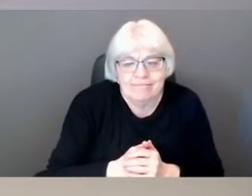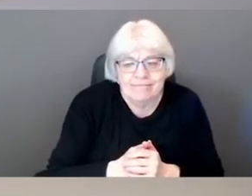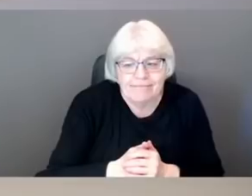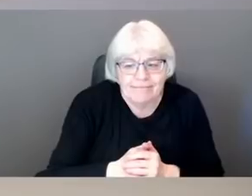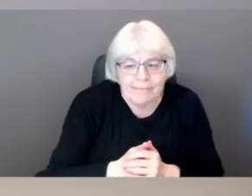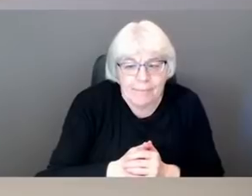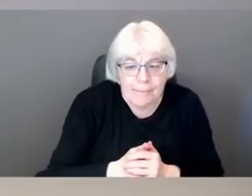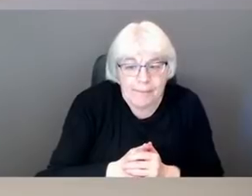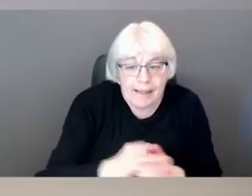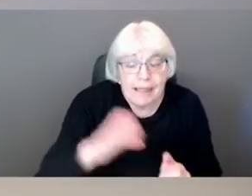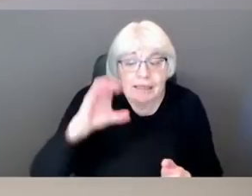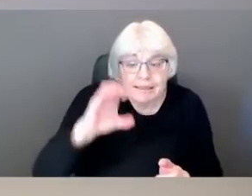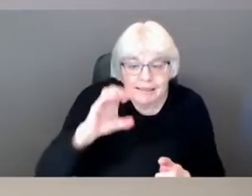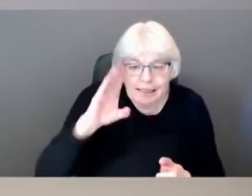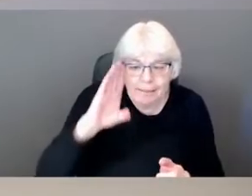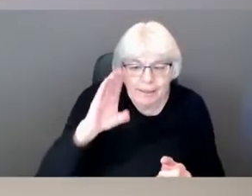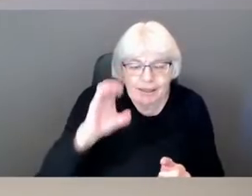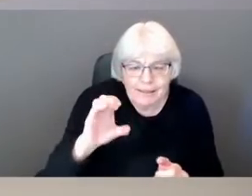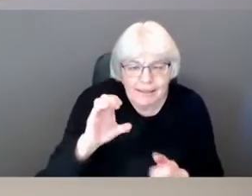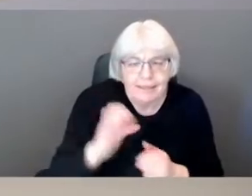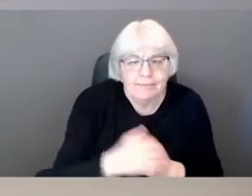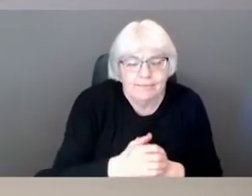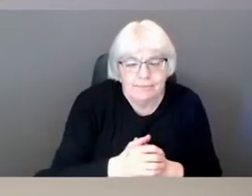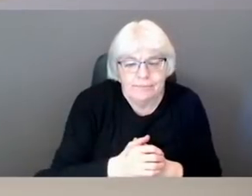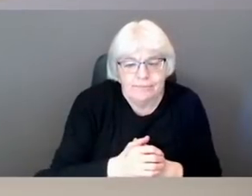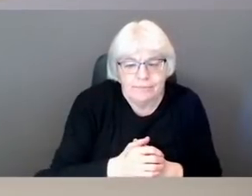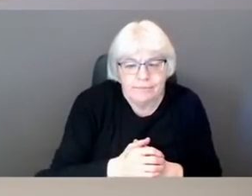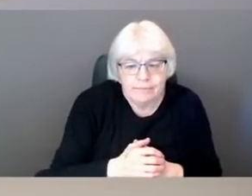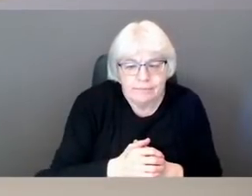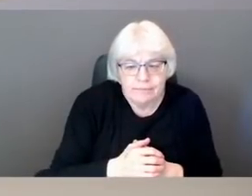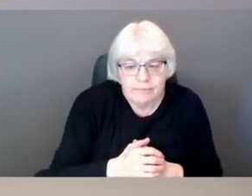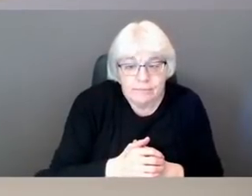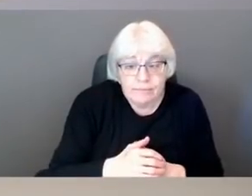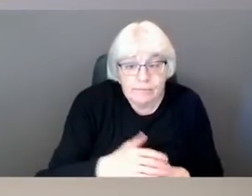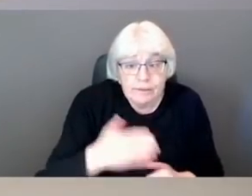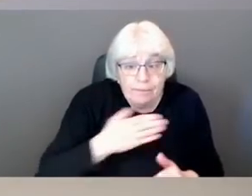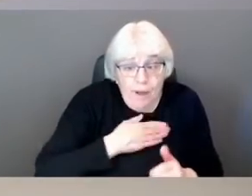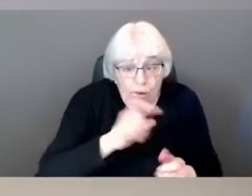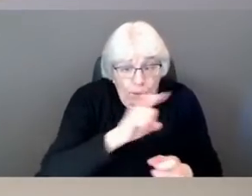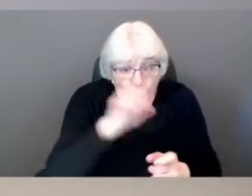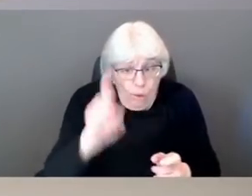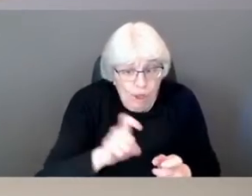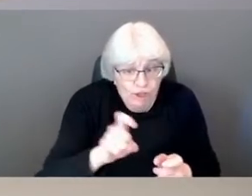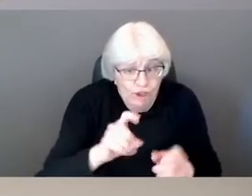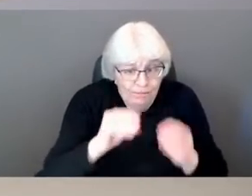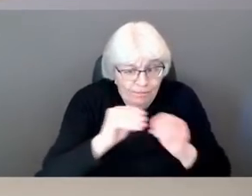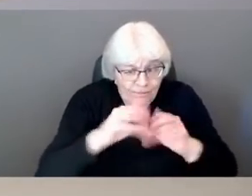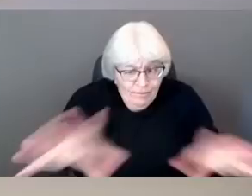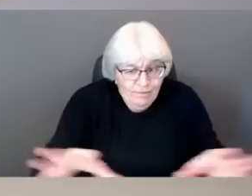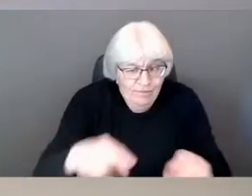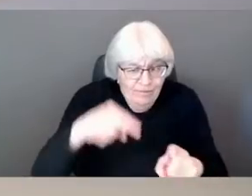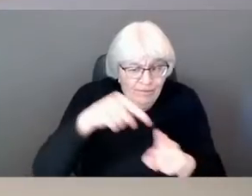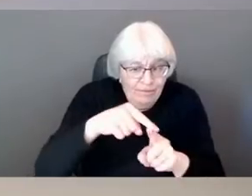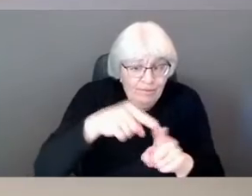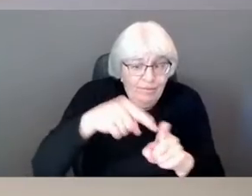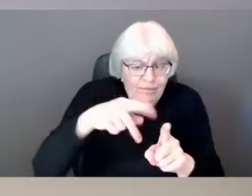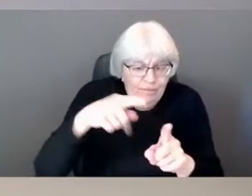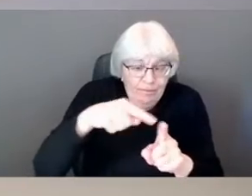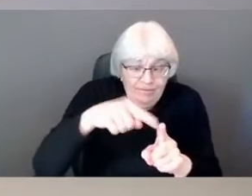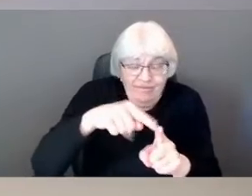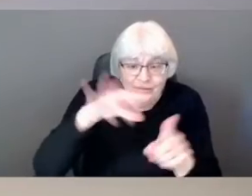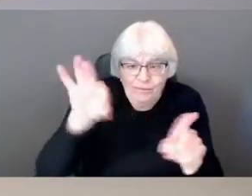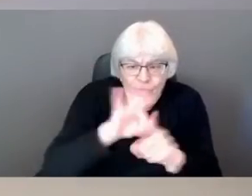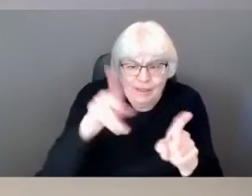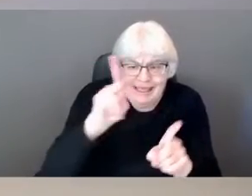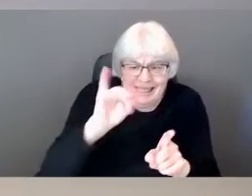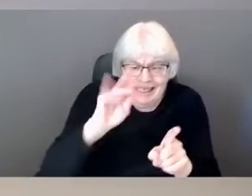about the outbreak in Eastern Kings. I'm just wondering, you mentioned community spread. I'm wondering how concerned you are at this